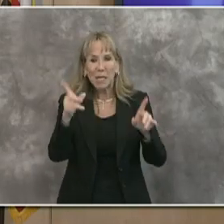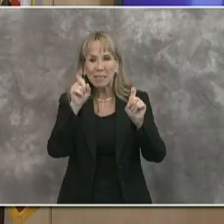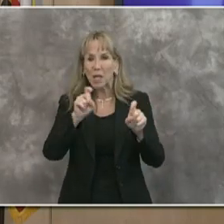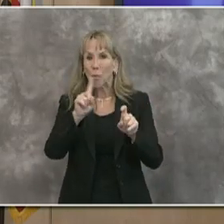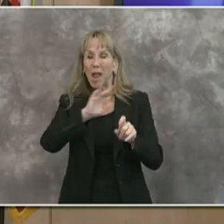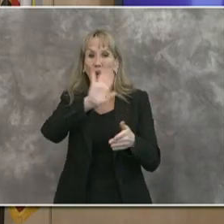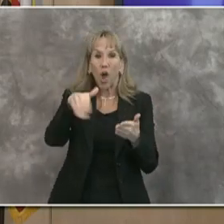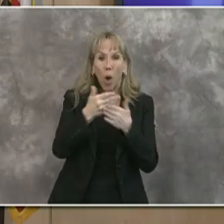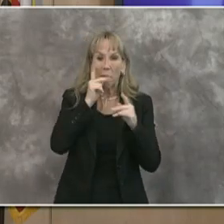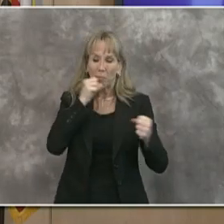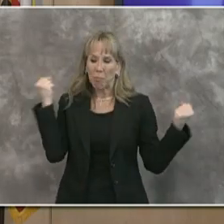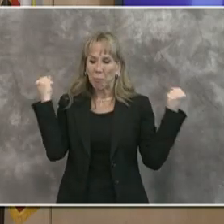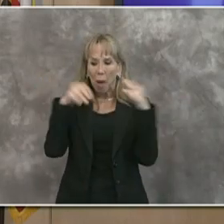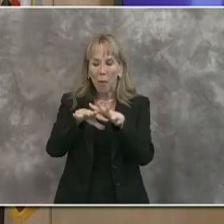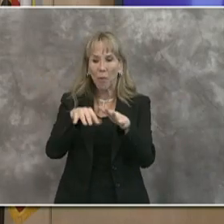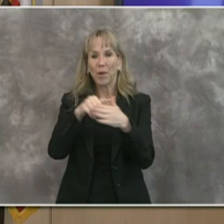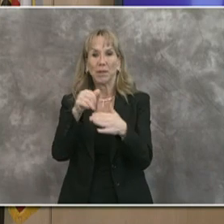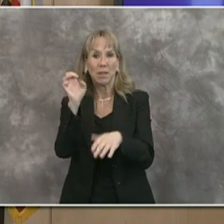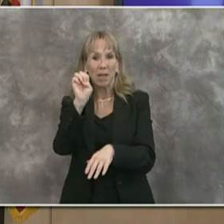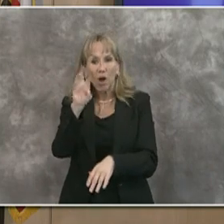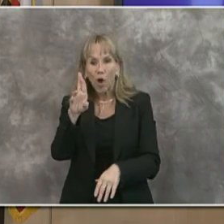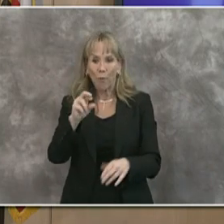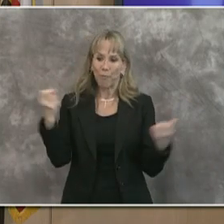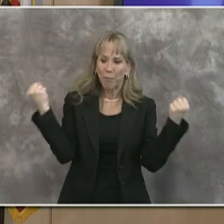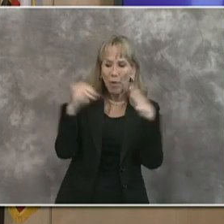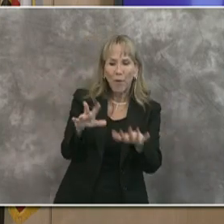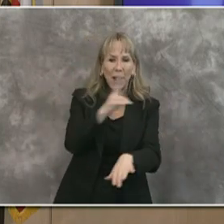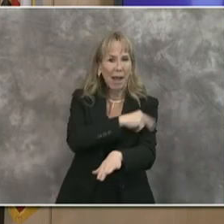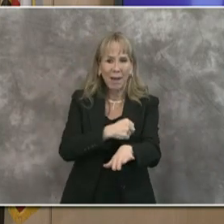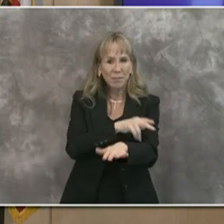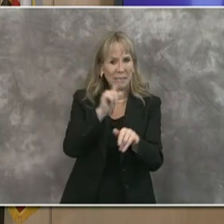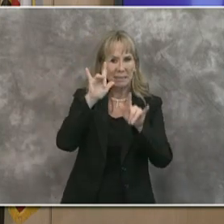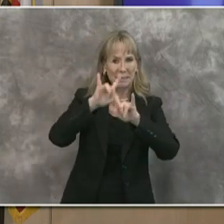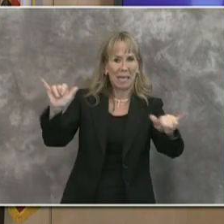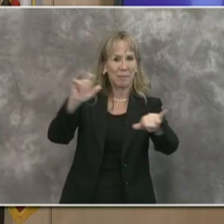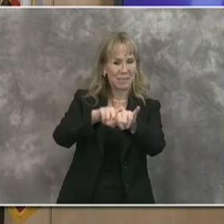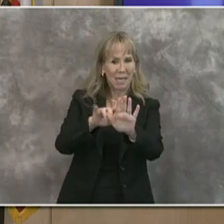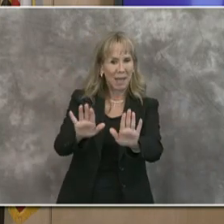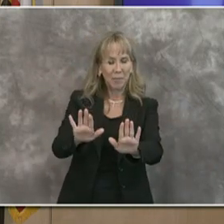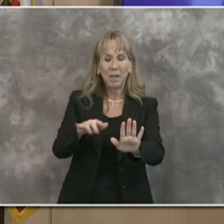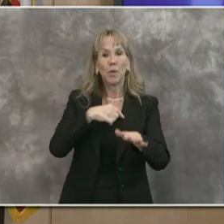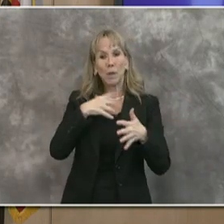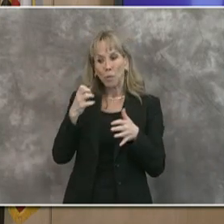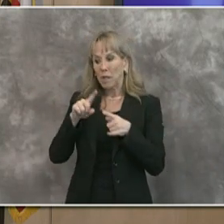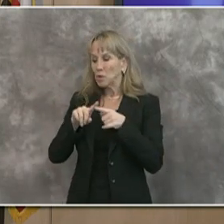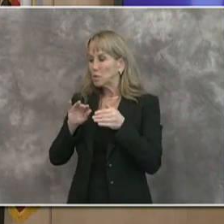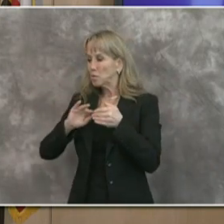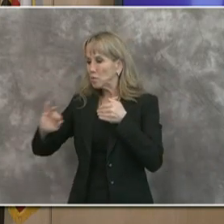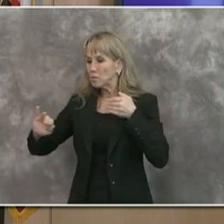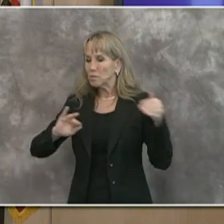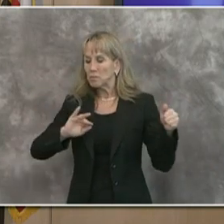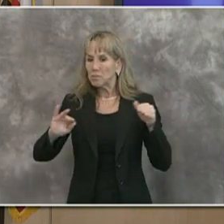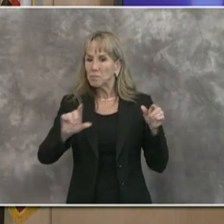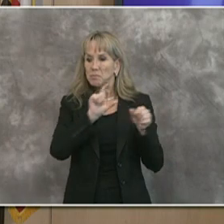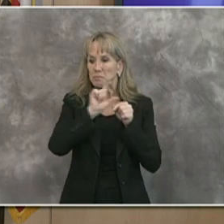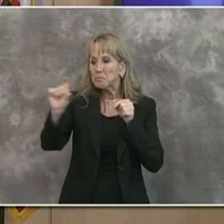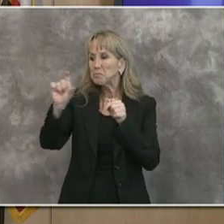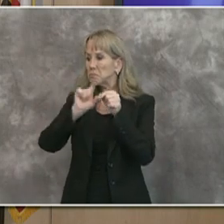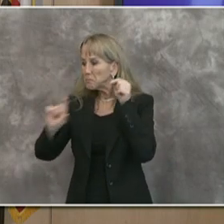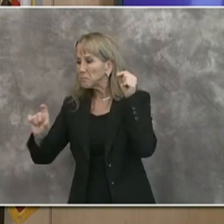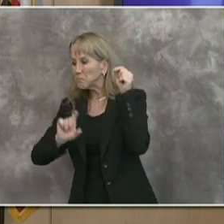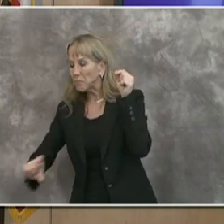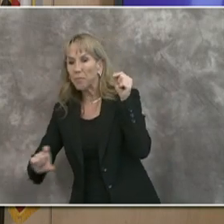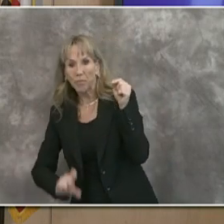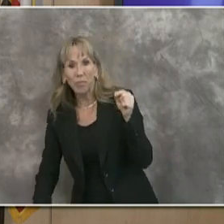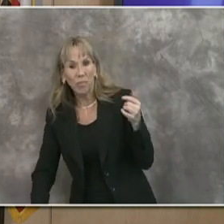up at the emergency room or the hospital, that we will continue to see utilization of that. As we continue to break through all of these barriers that